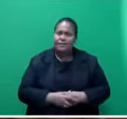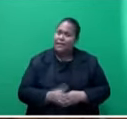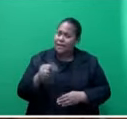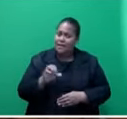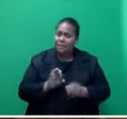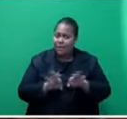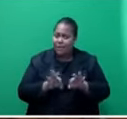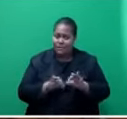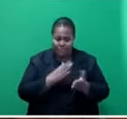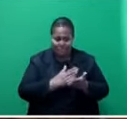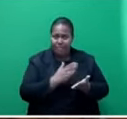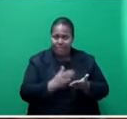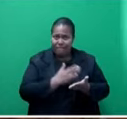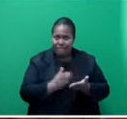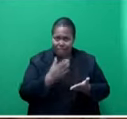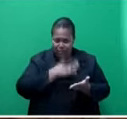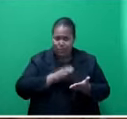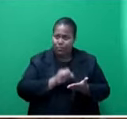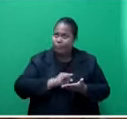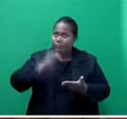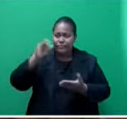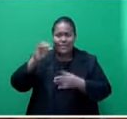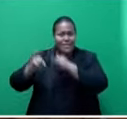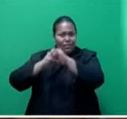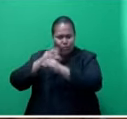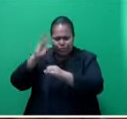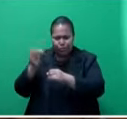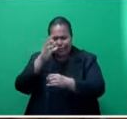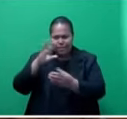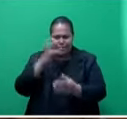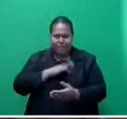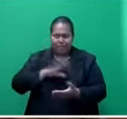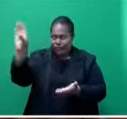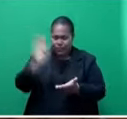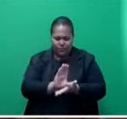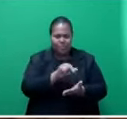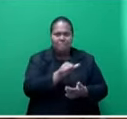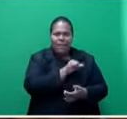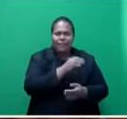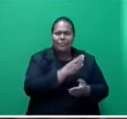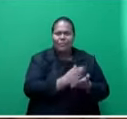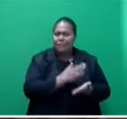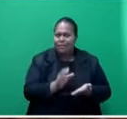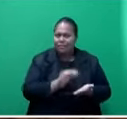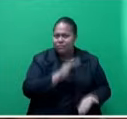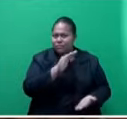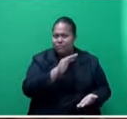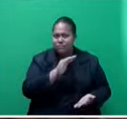fund to boost the members' contribution? Offshore investment.